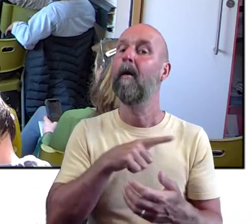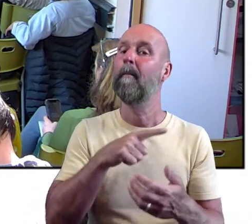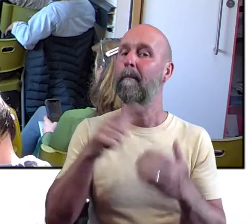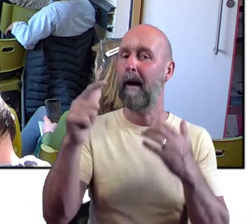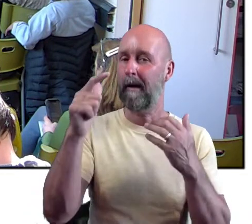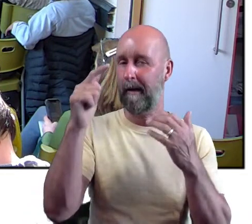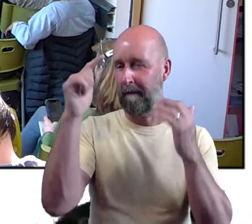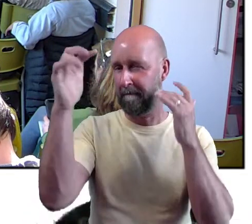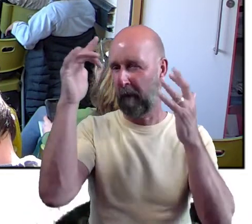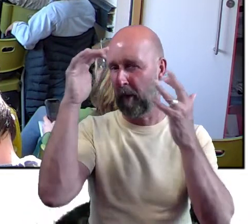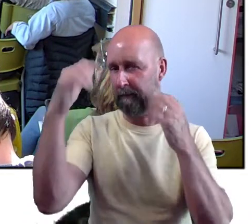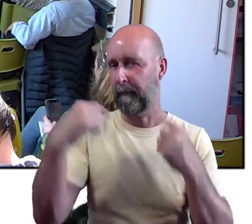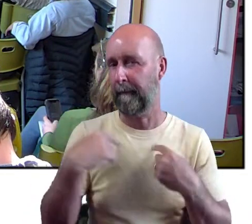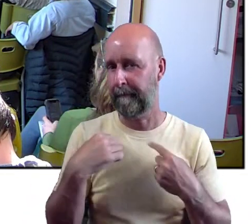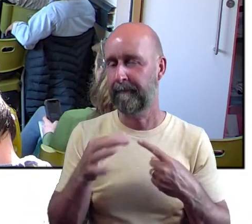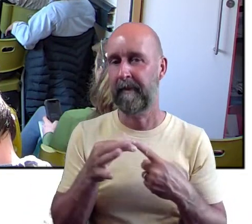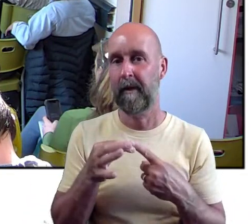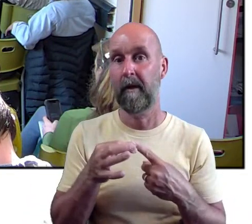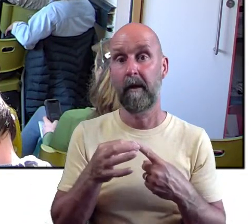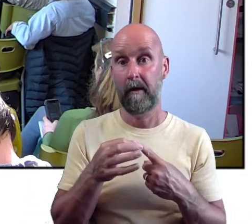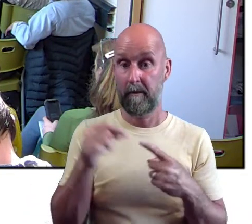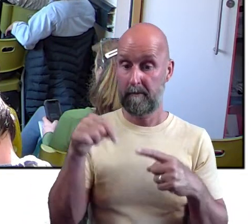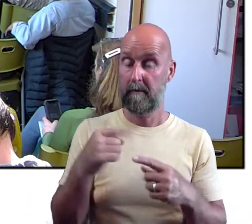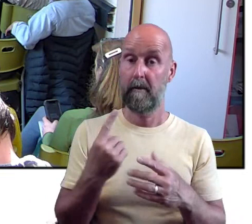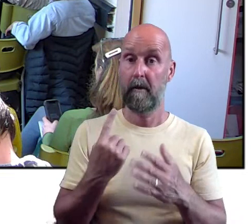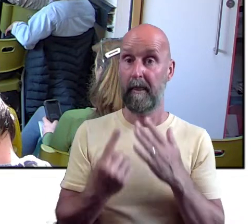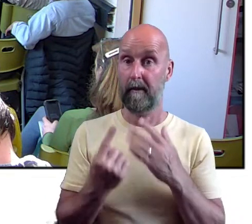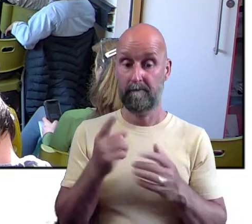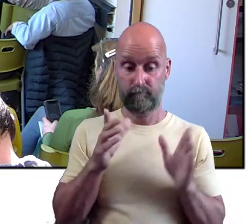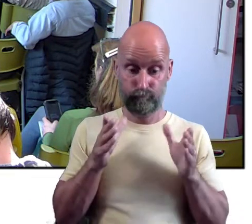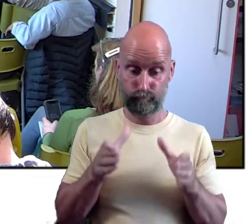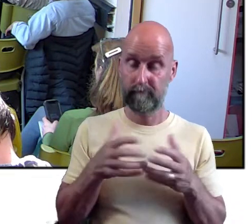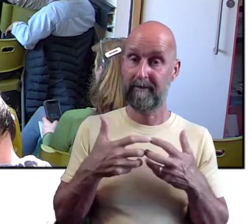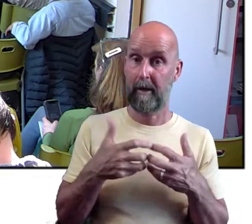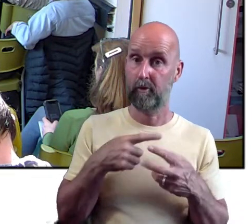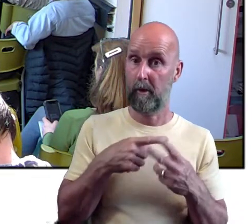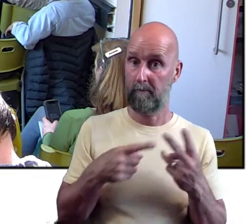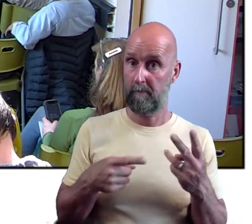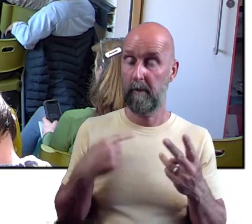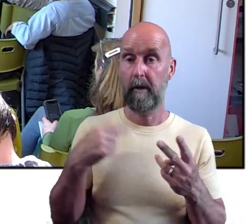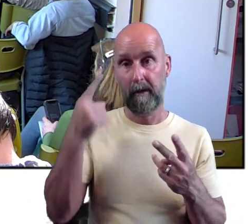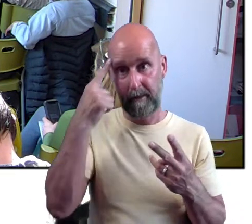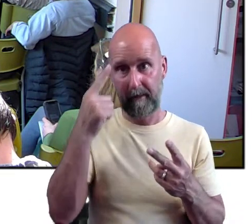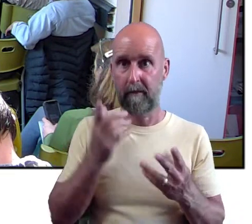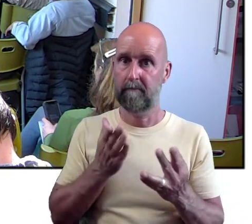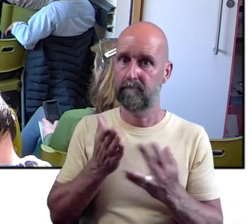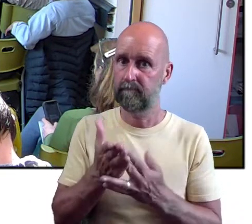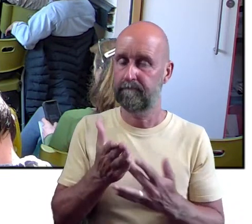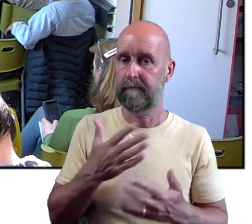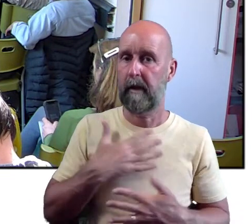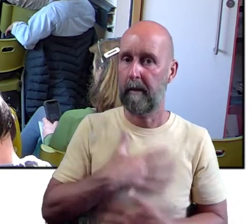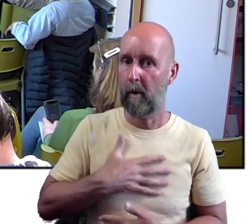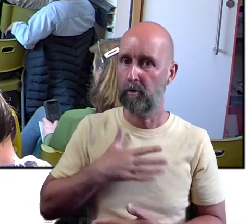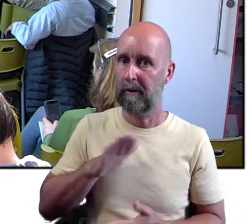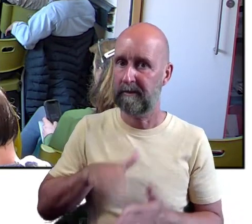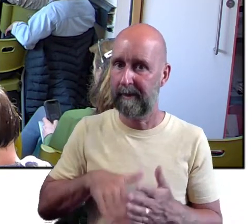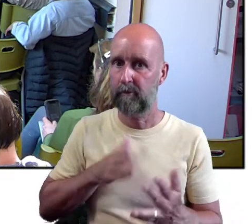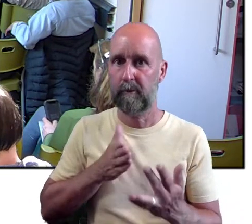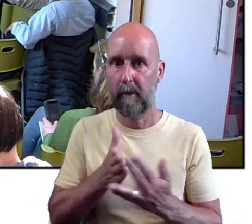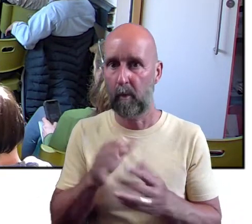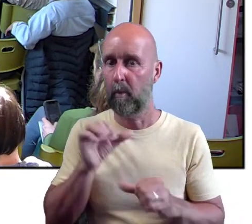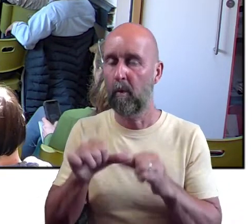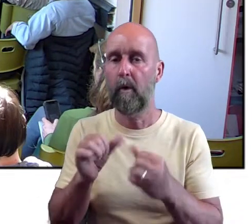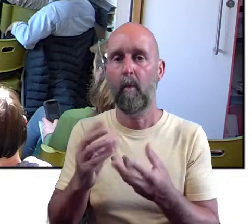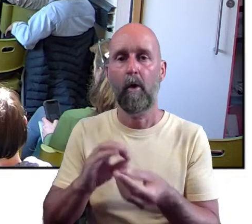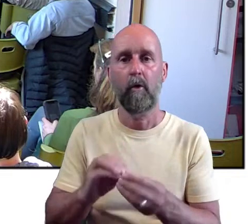to think beyond the individual technology and instead focus on like the experience and the emotional effect that you're trying to create. Because I think that